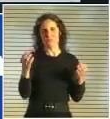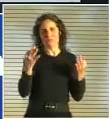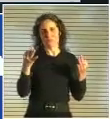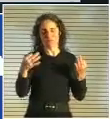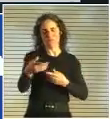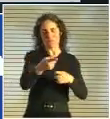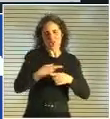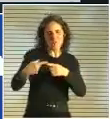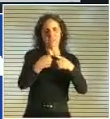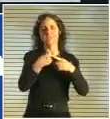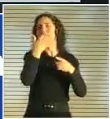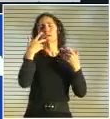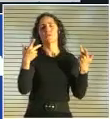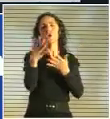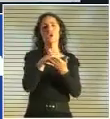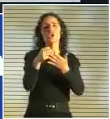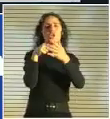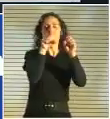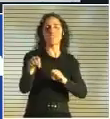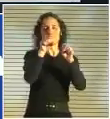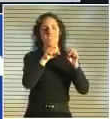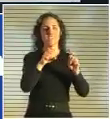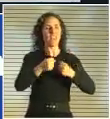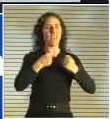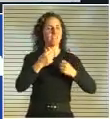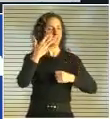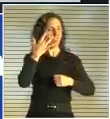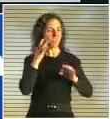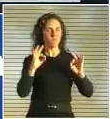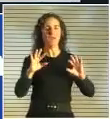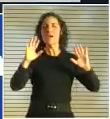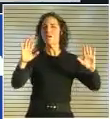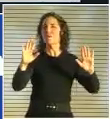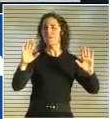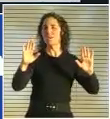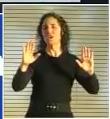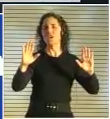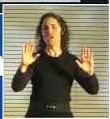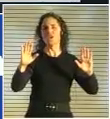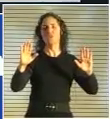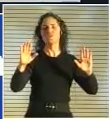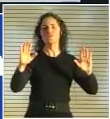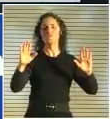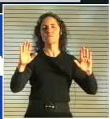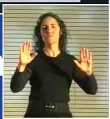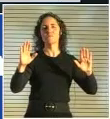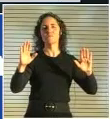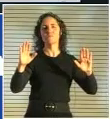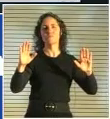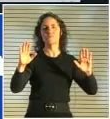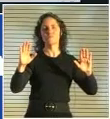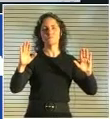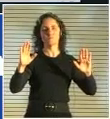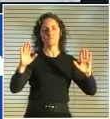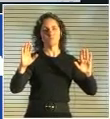you don't necessarily want a wind turbine in your backyard. This issue is something that you, as an industry, you can also collaborate